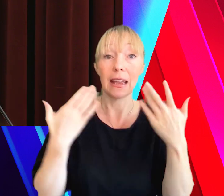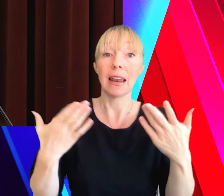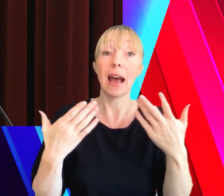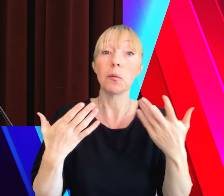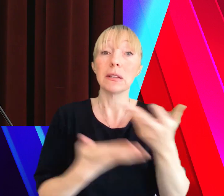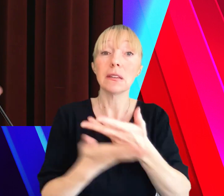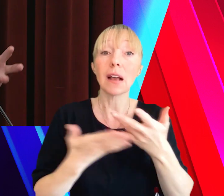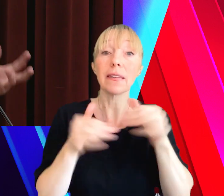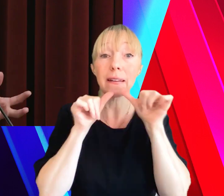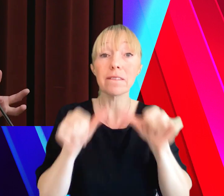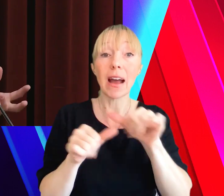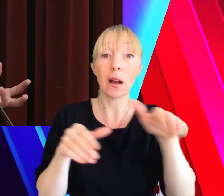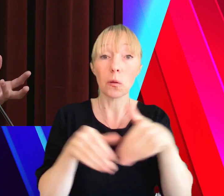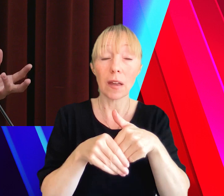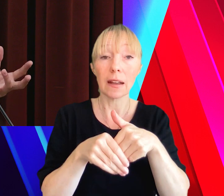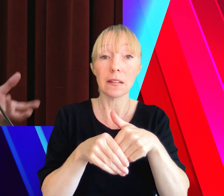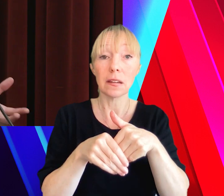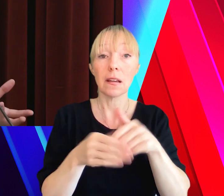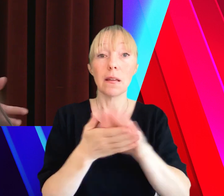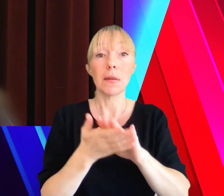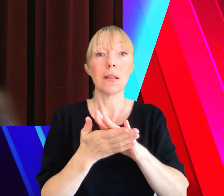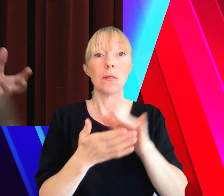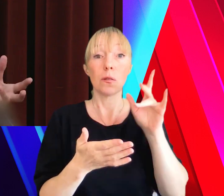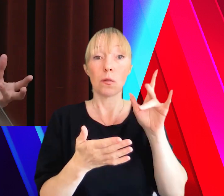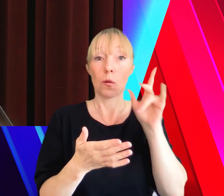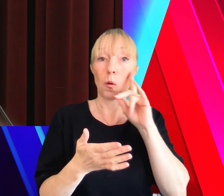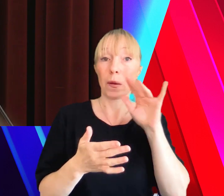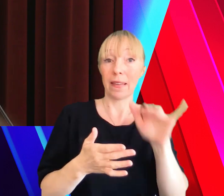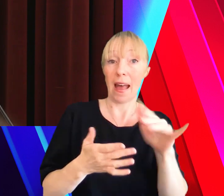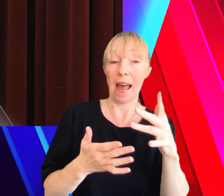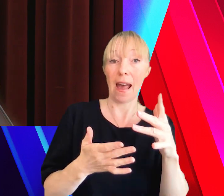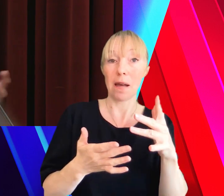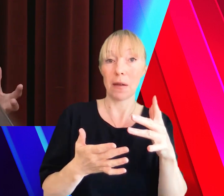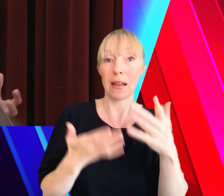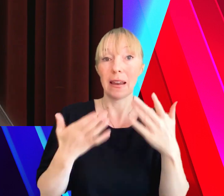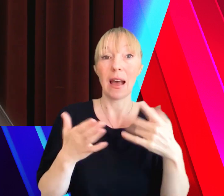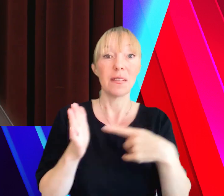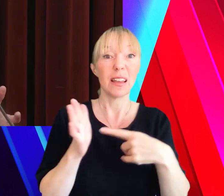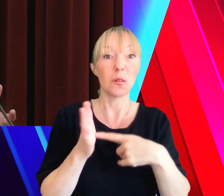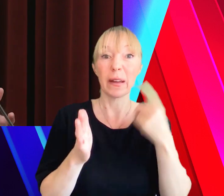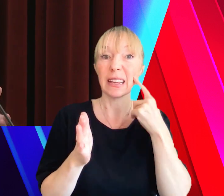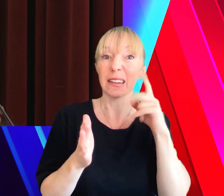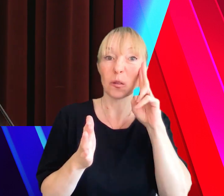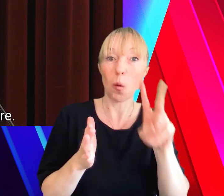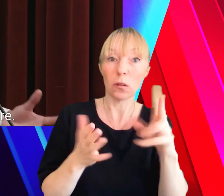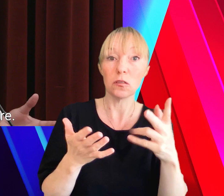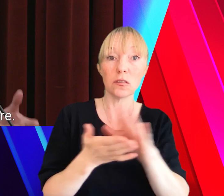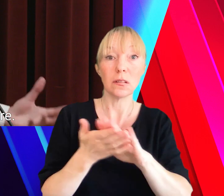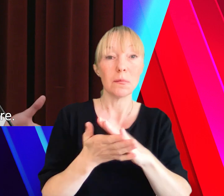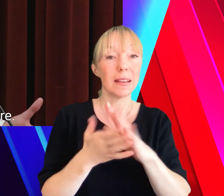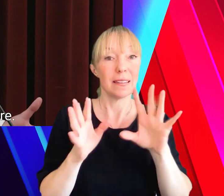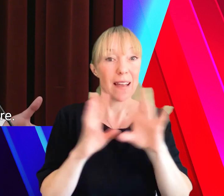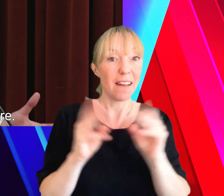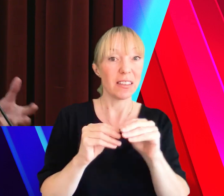now that we're talking about like fan content and what it has it always been there, and now it's just because TikTok is really easy to watch, everything on